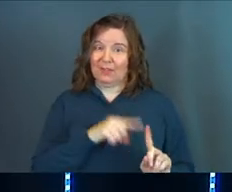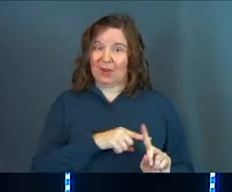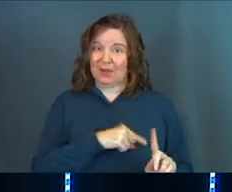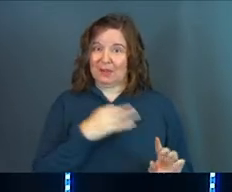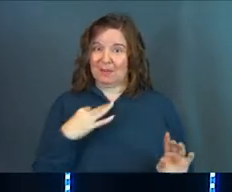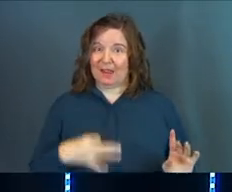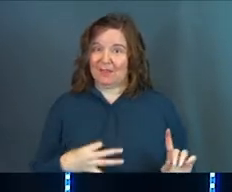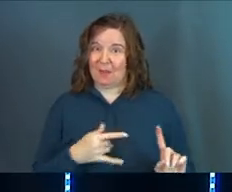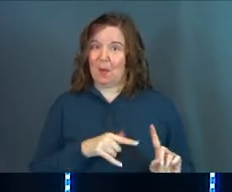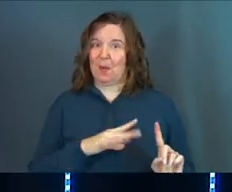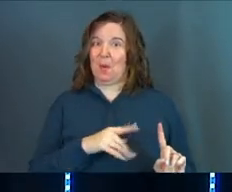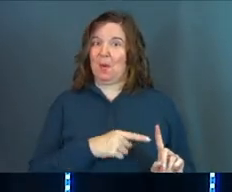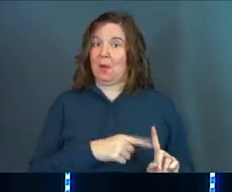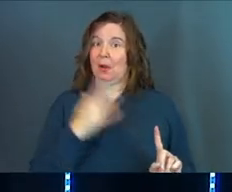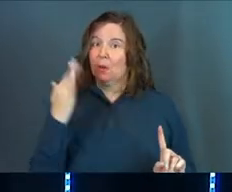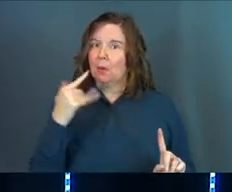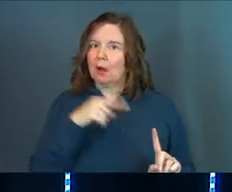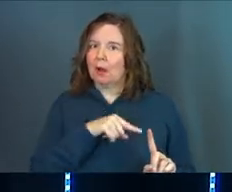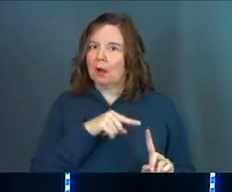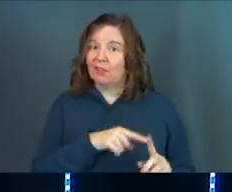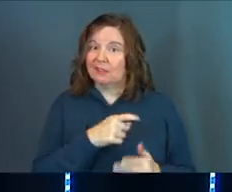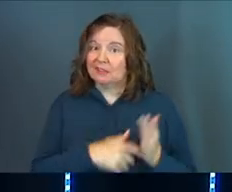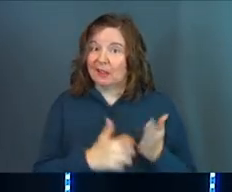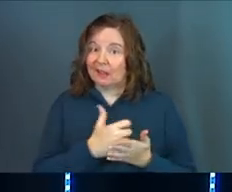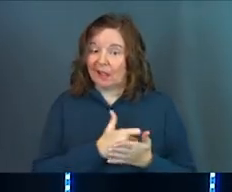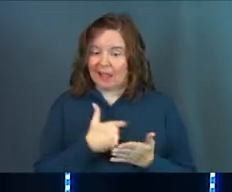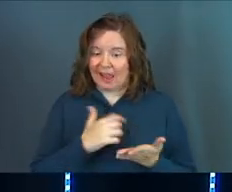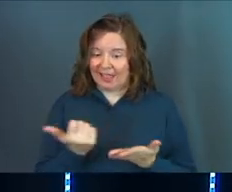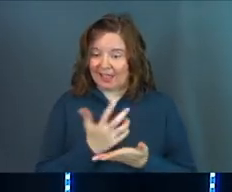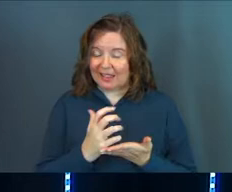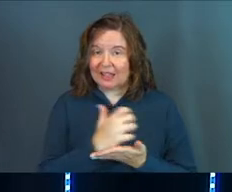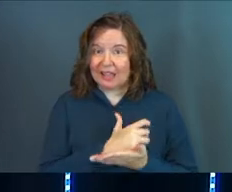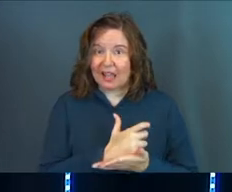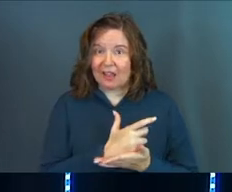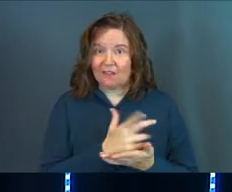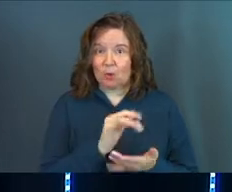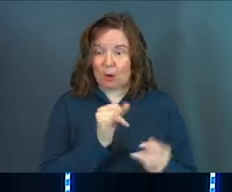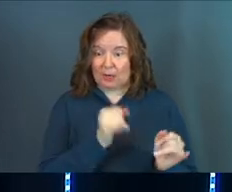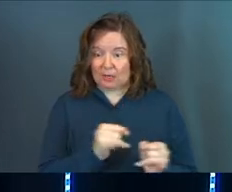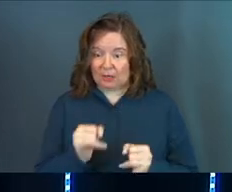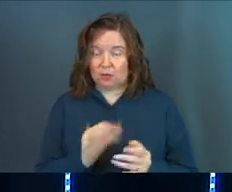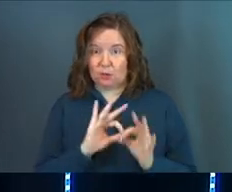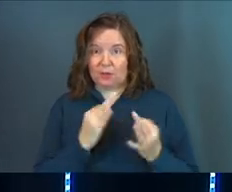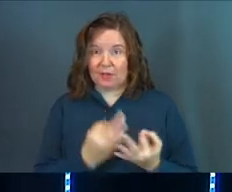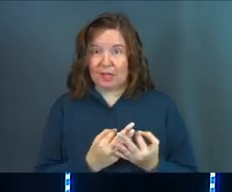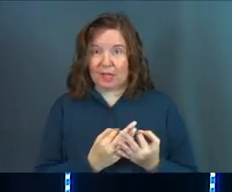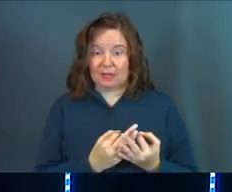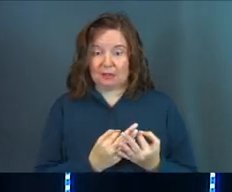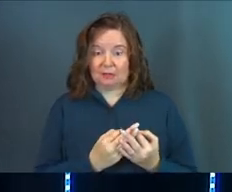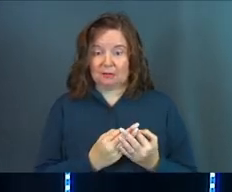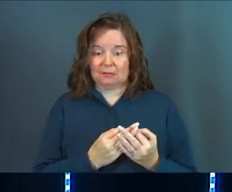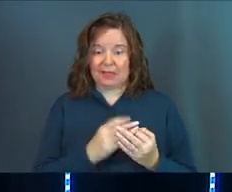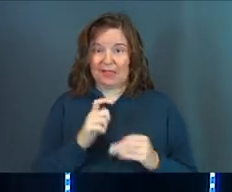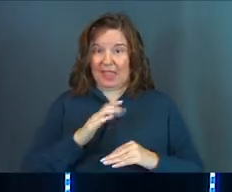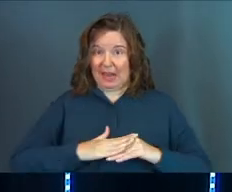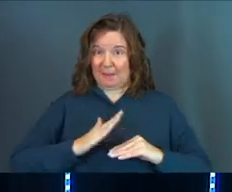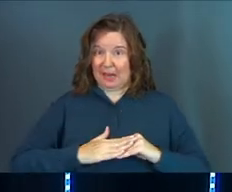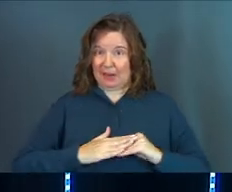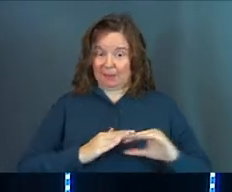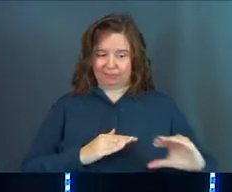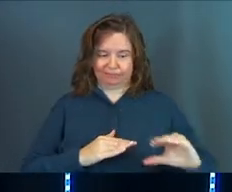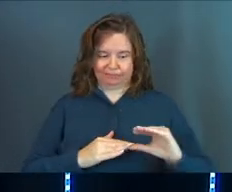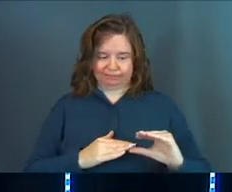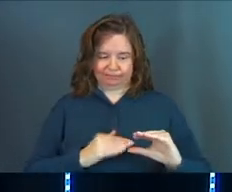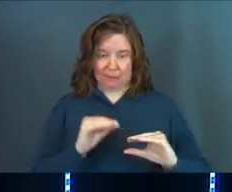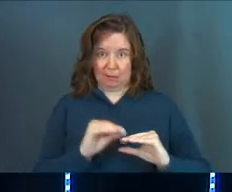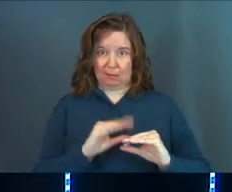tax collectors. Because anything that they collected for a given individual or family beyond what they had to,